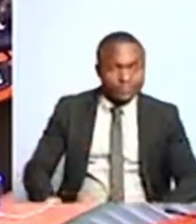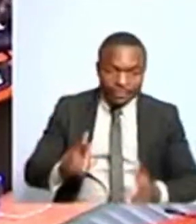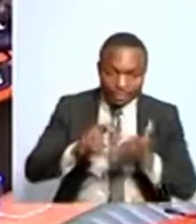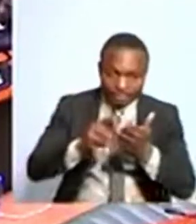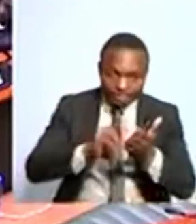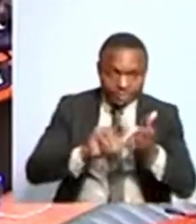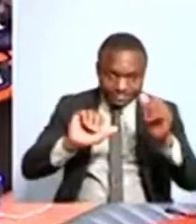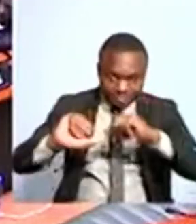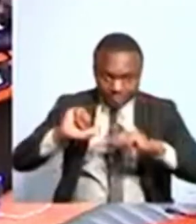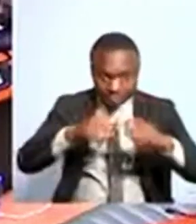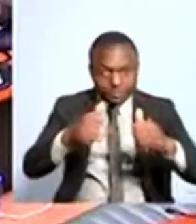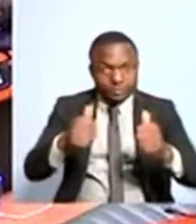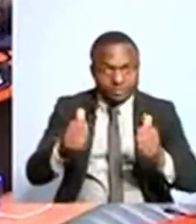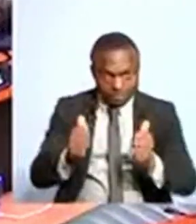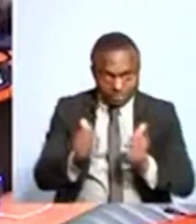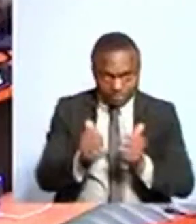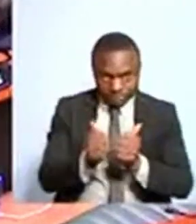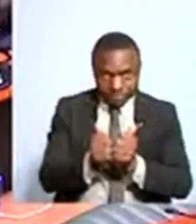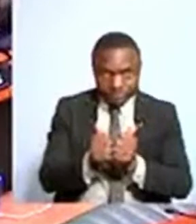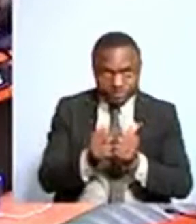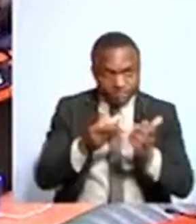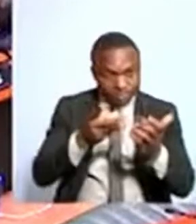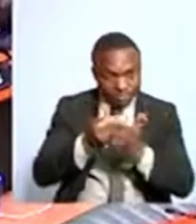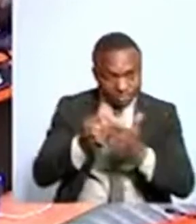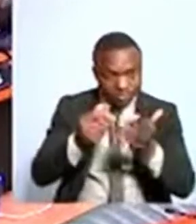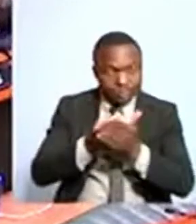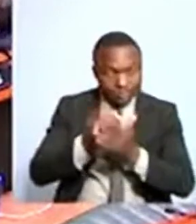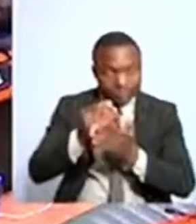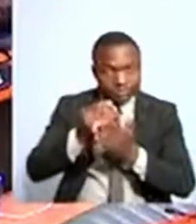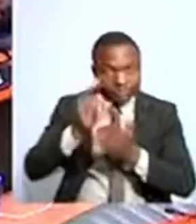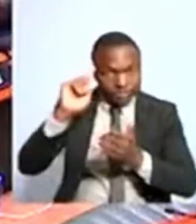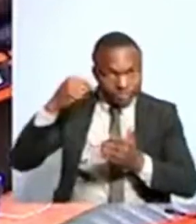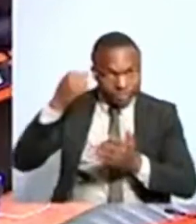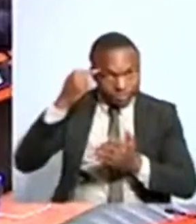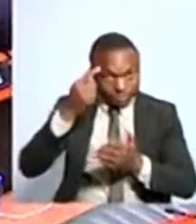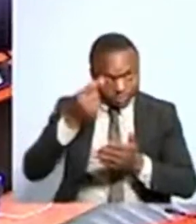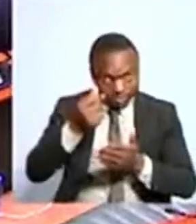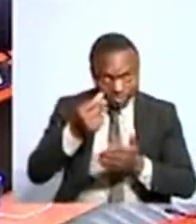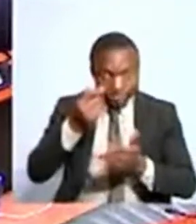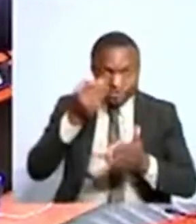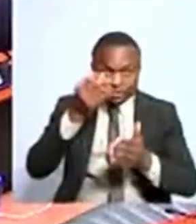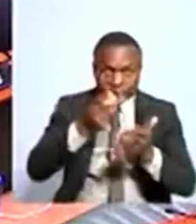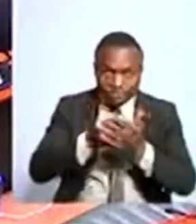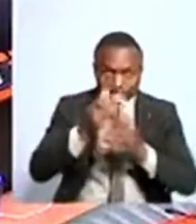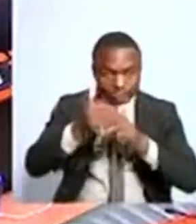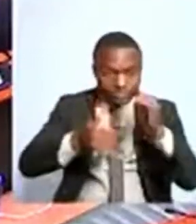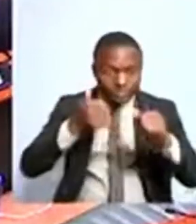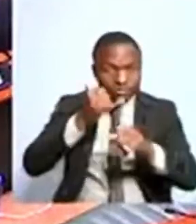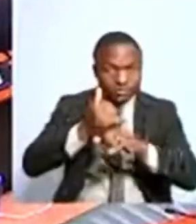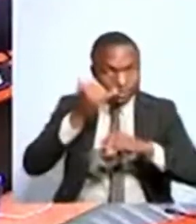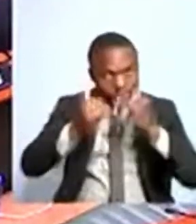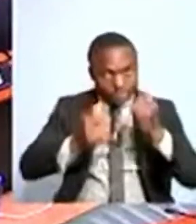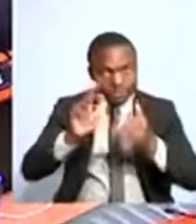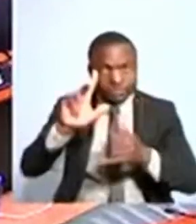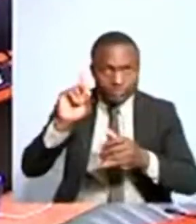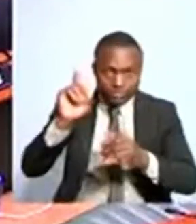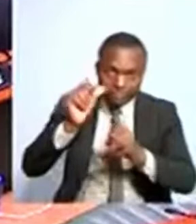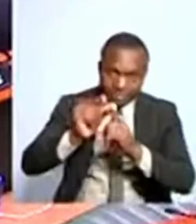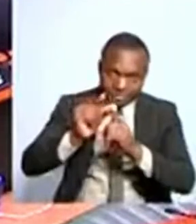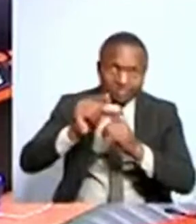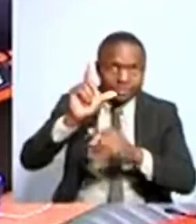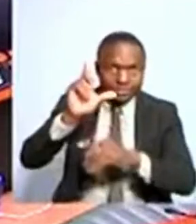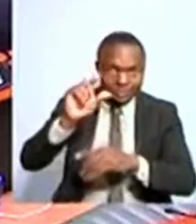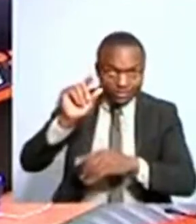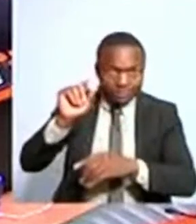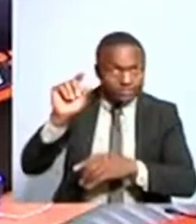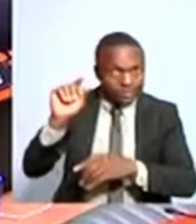of the Auditor General on the accounts of the Republic for the financial year ended 31st December